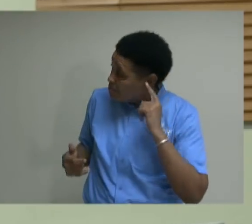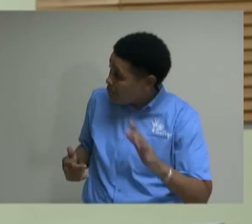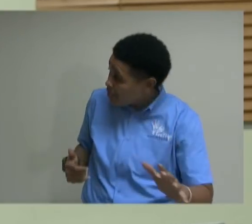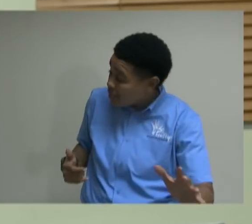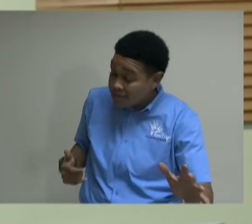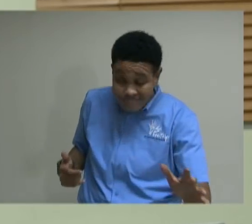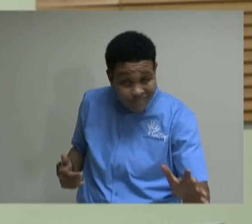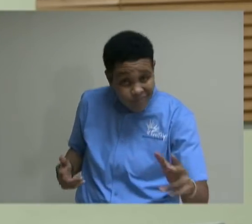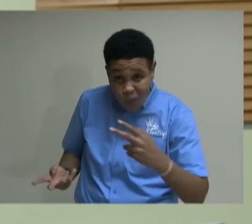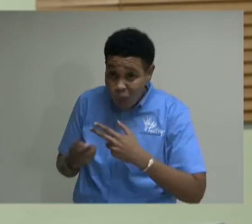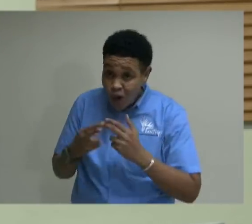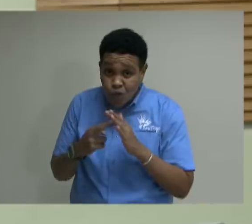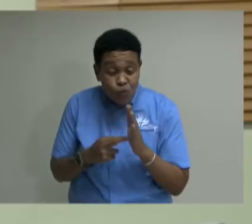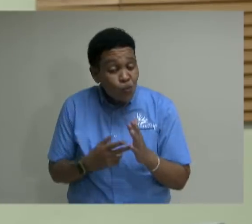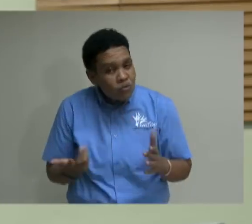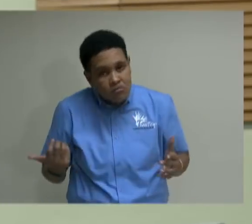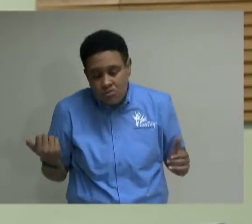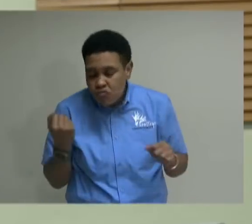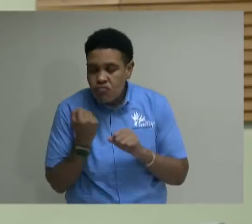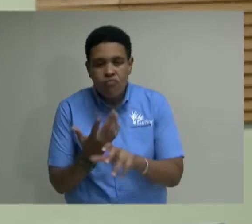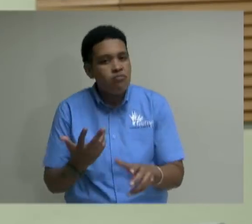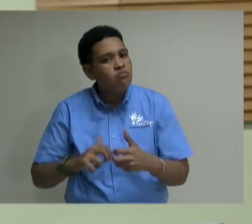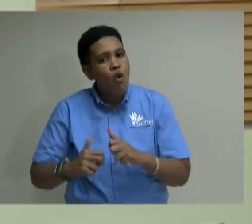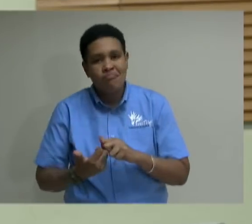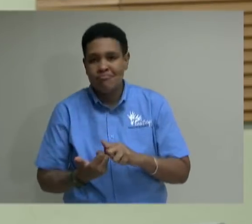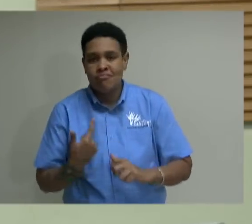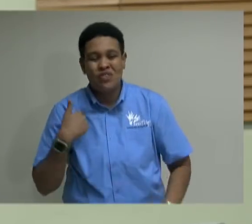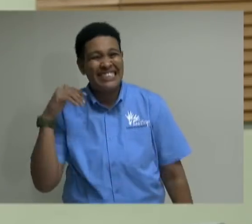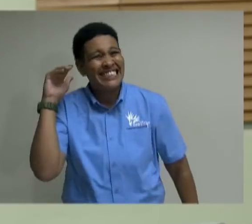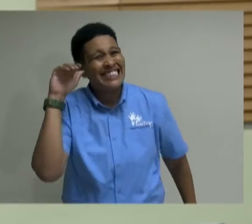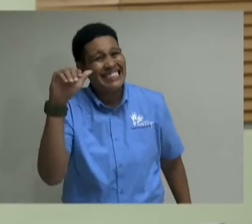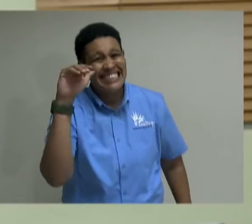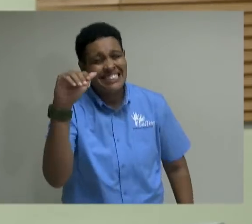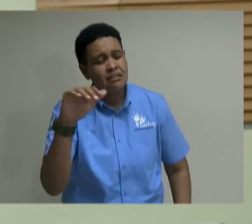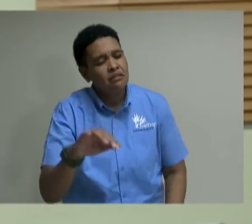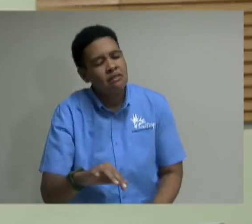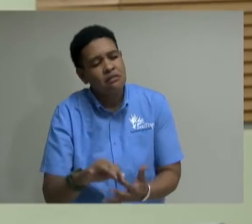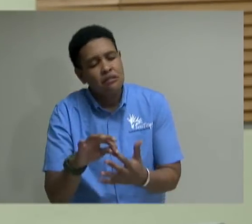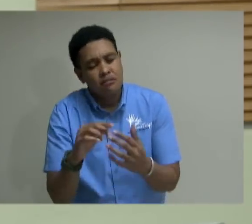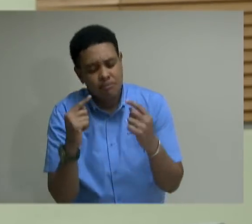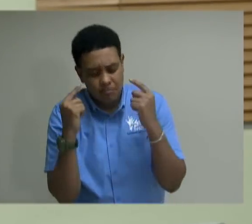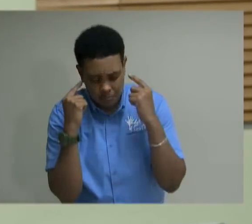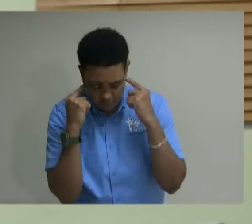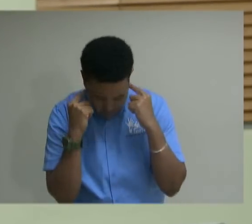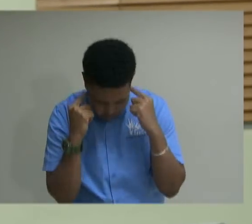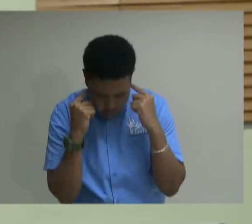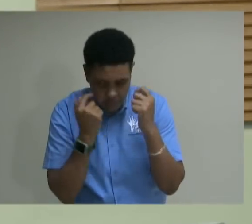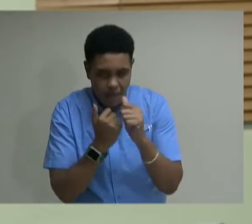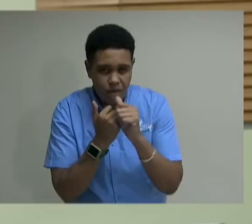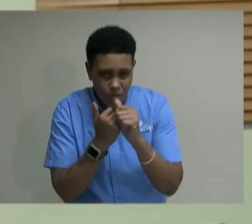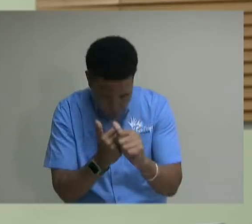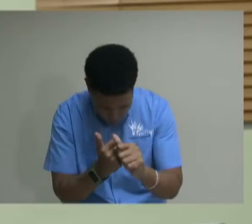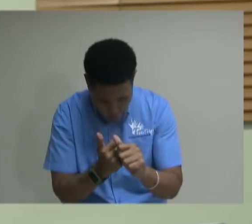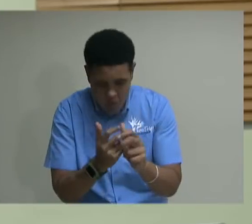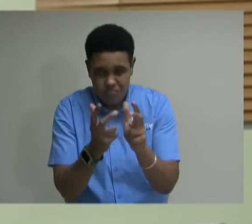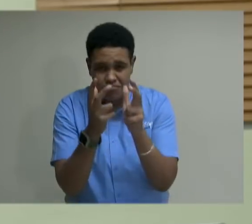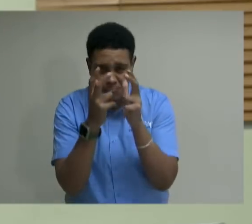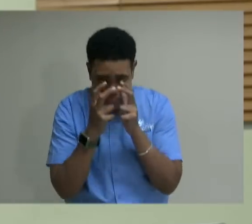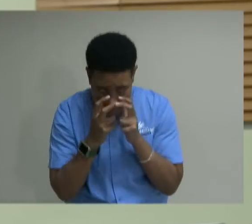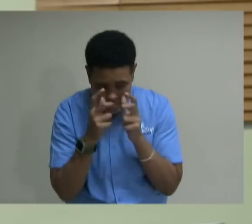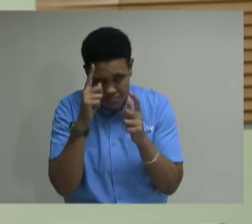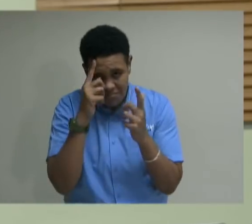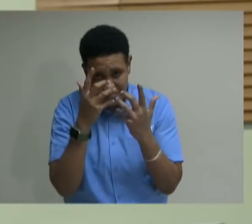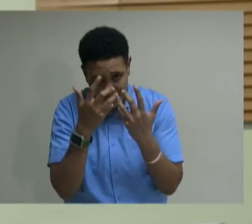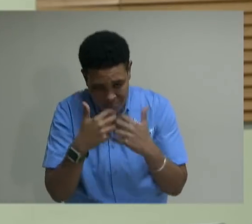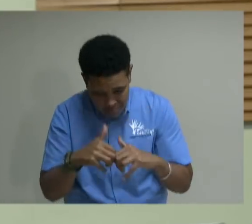quarantine orders. So I'm making a special appeal to persons to stick to their quarantine orders and to be especially